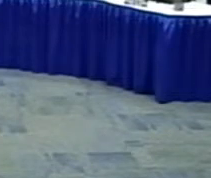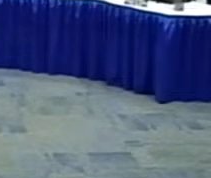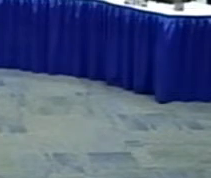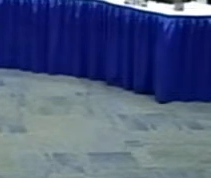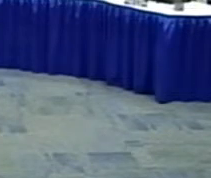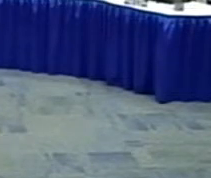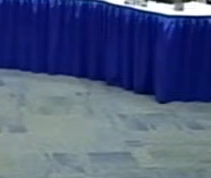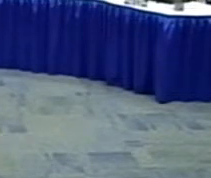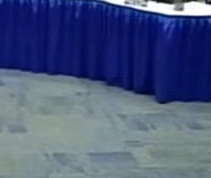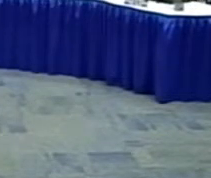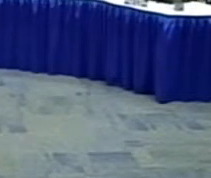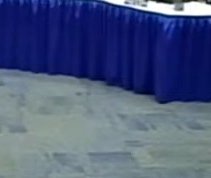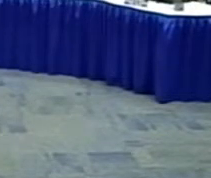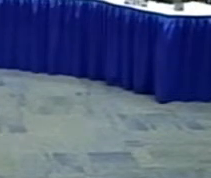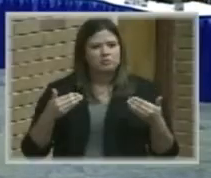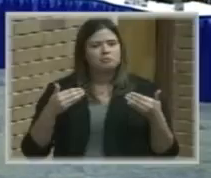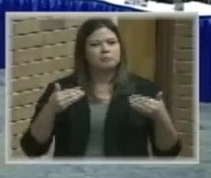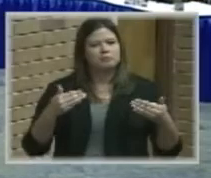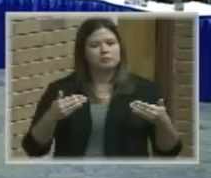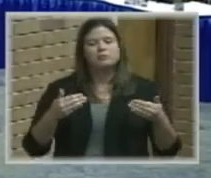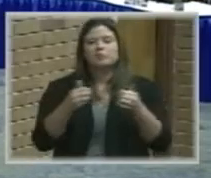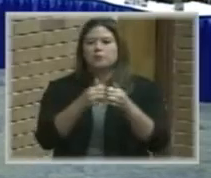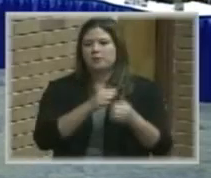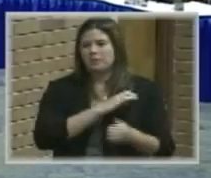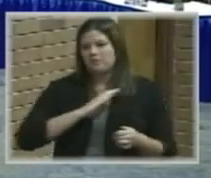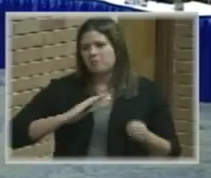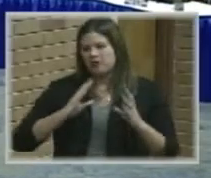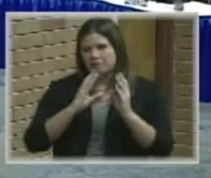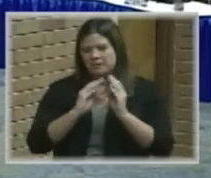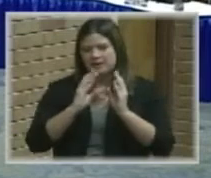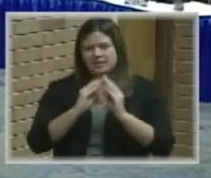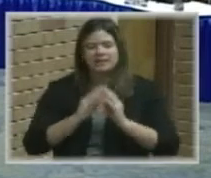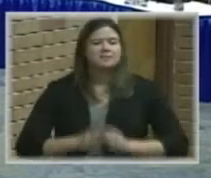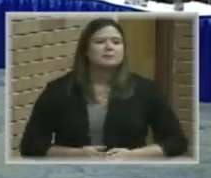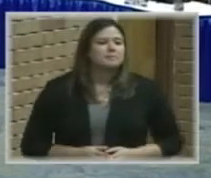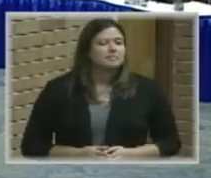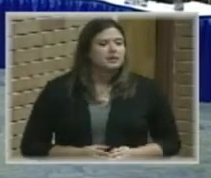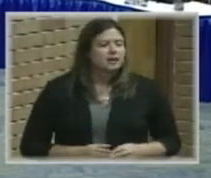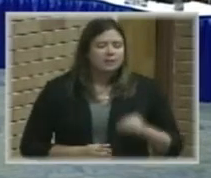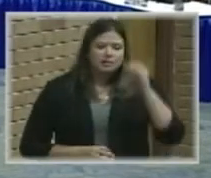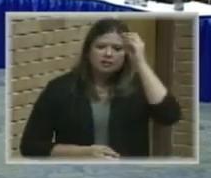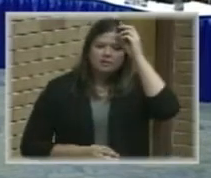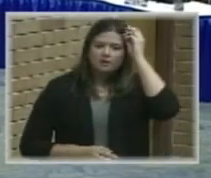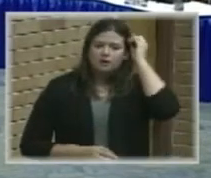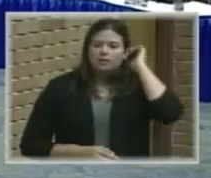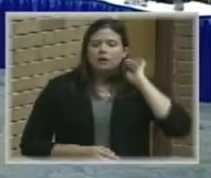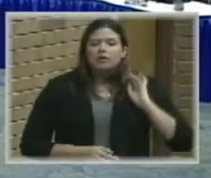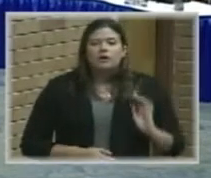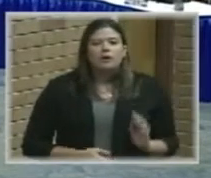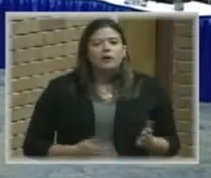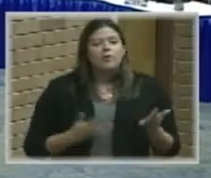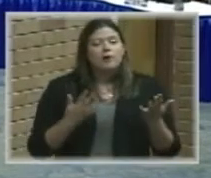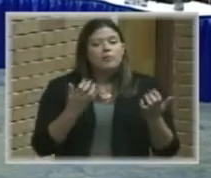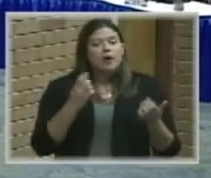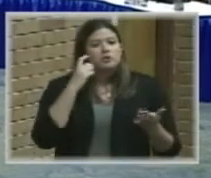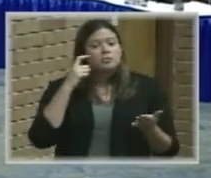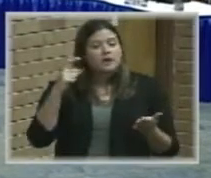can continue on with our board meeting. I do want to acknowledge our